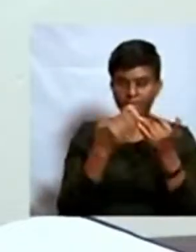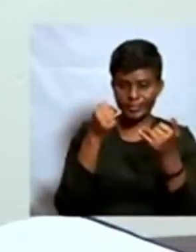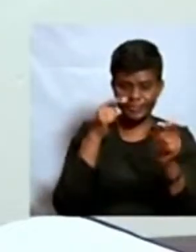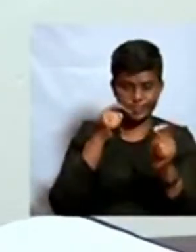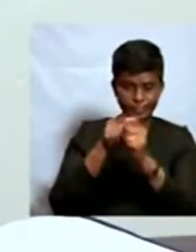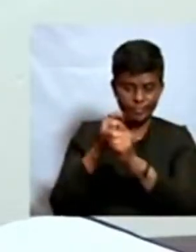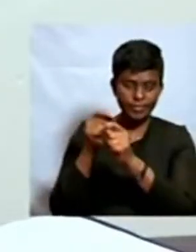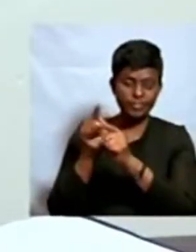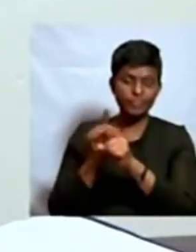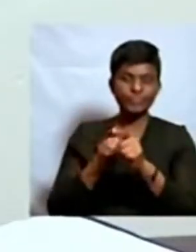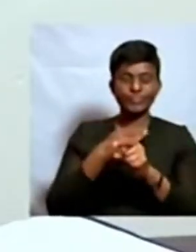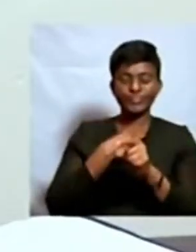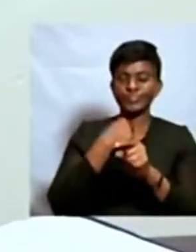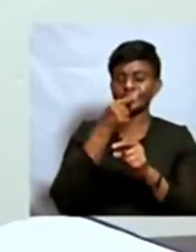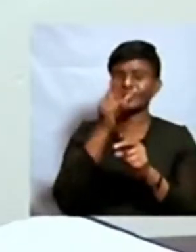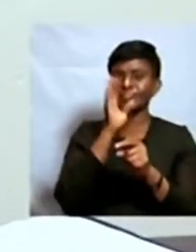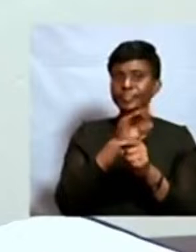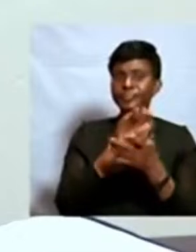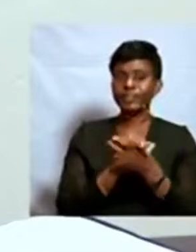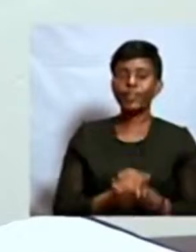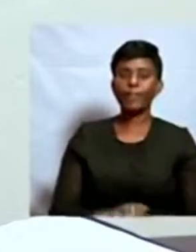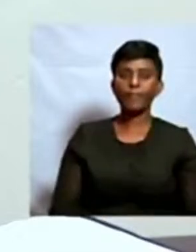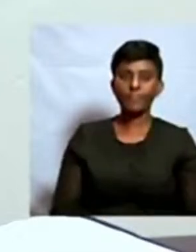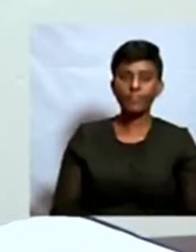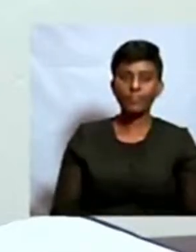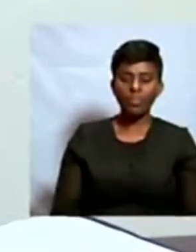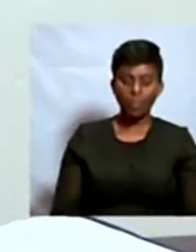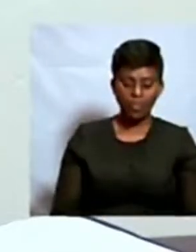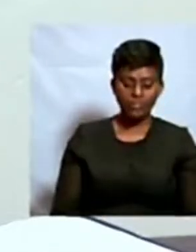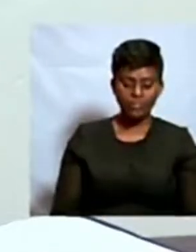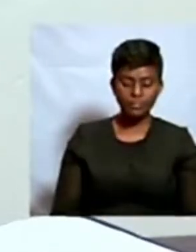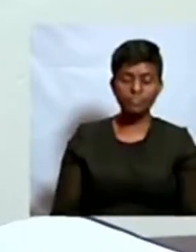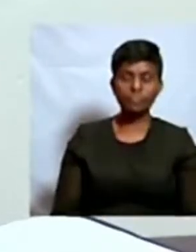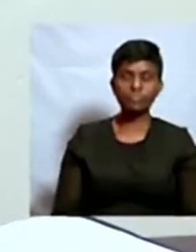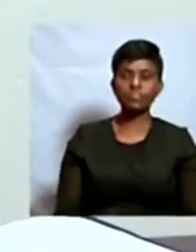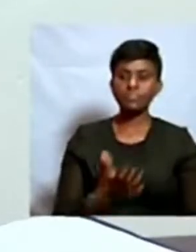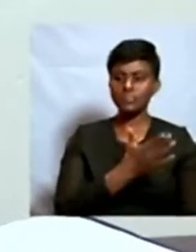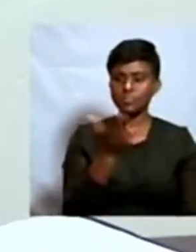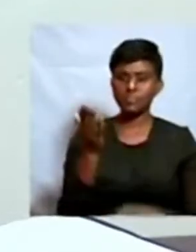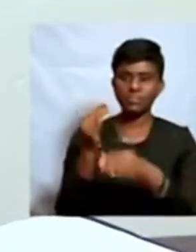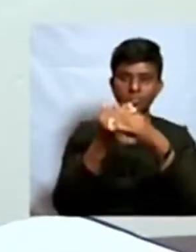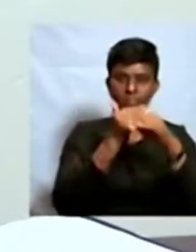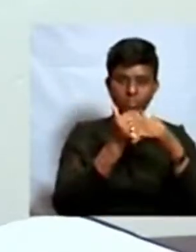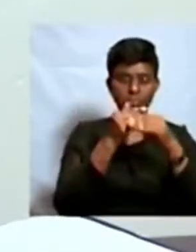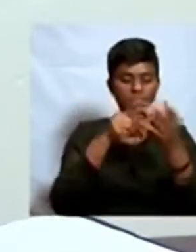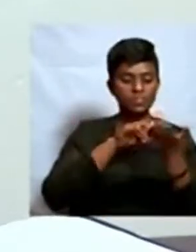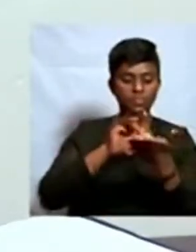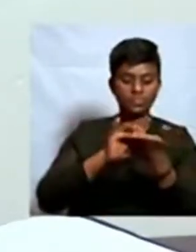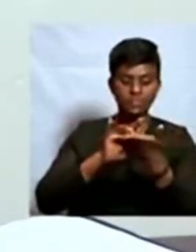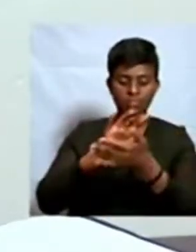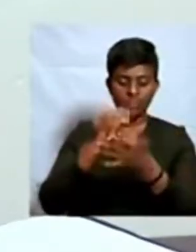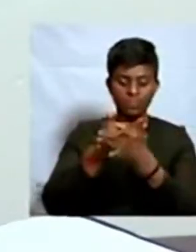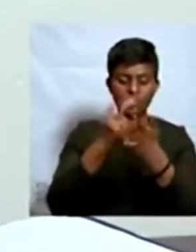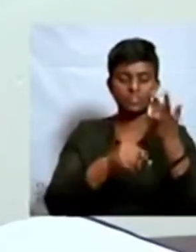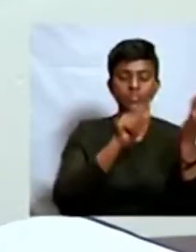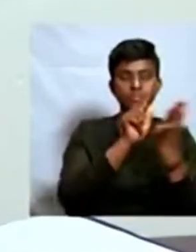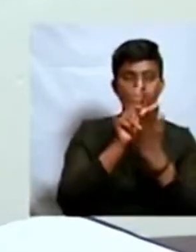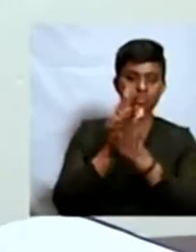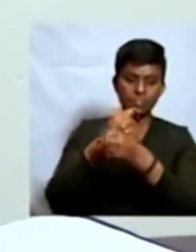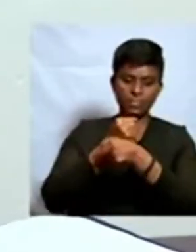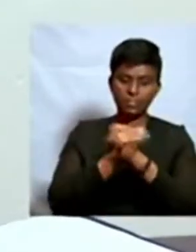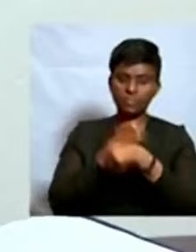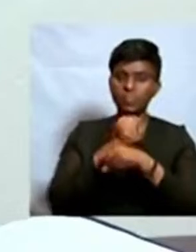done, and like I said, the standard of the chemical has been certified as